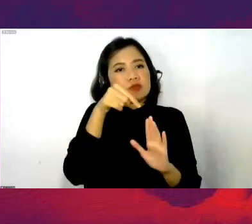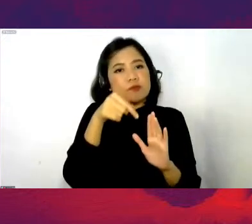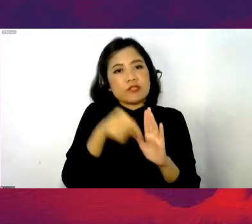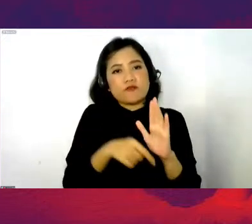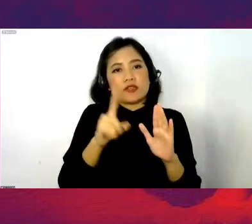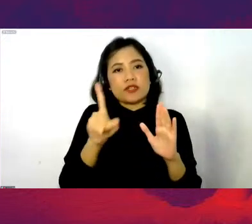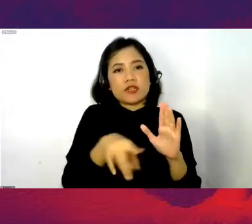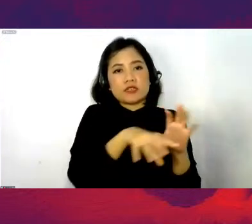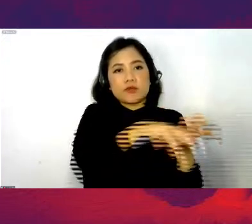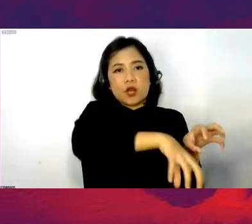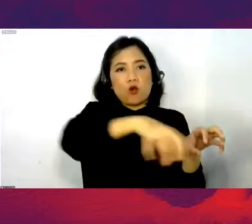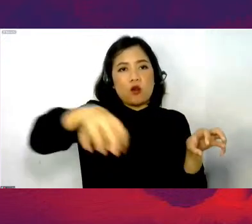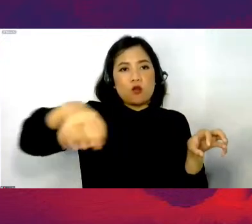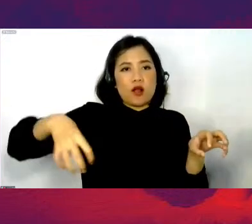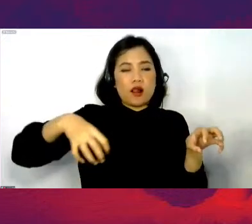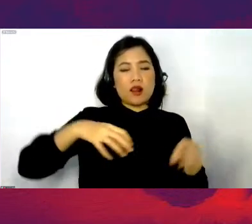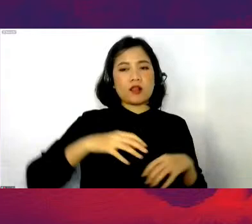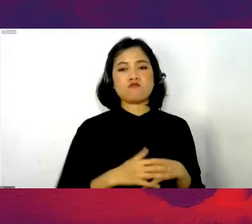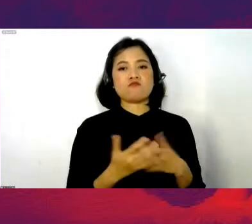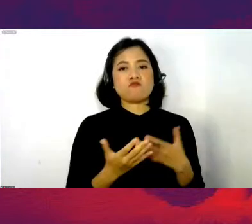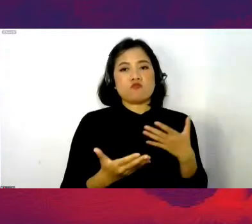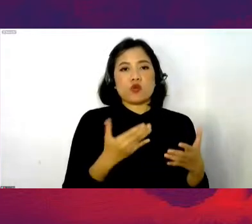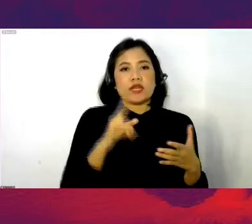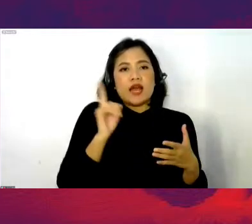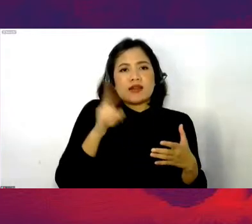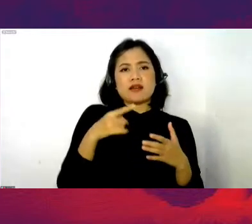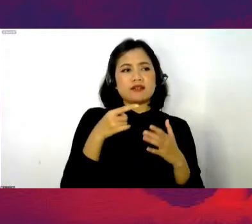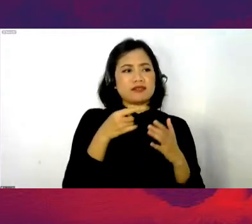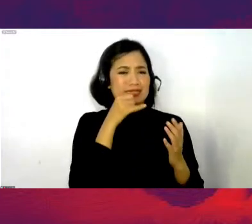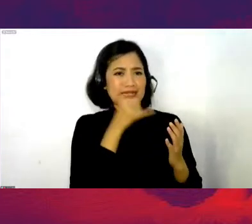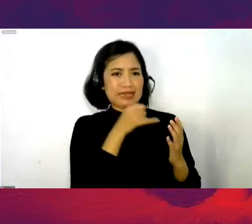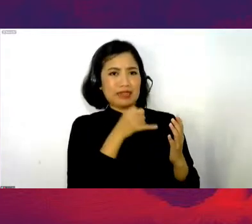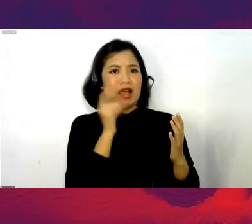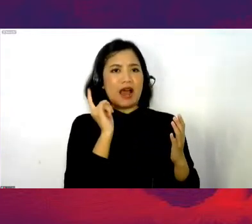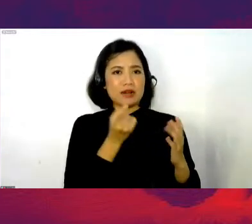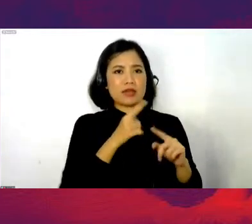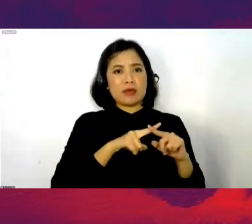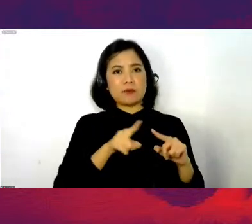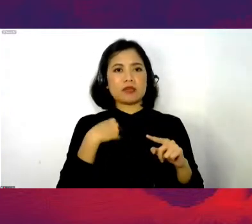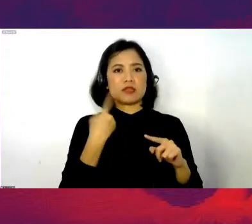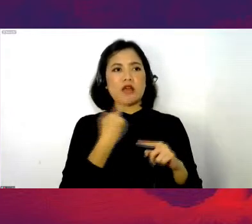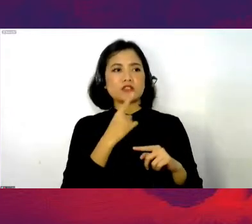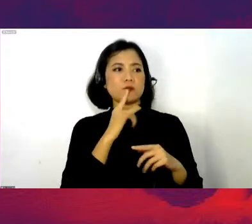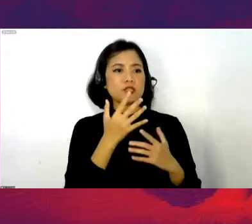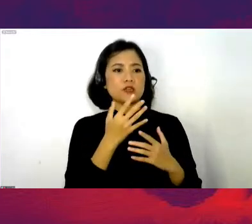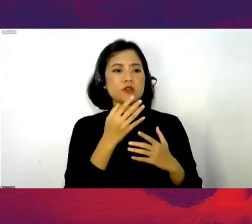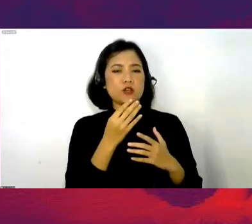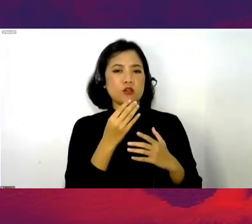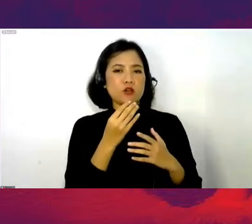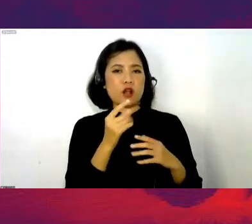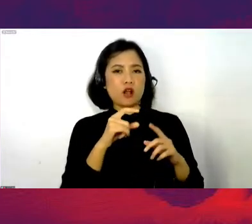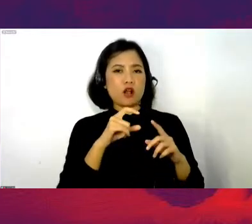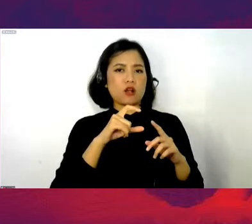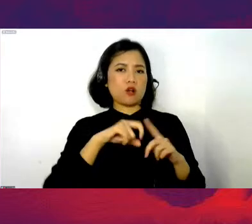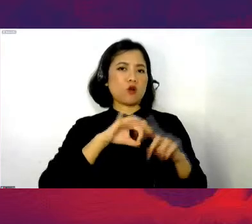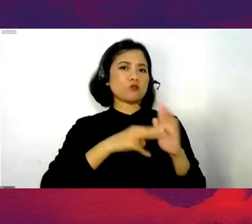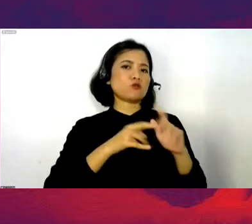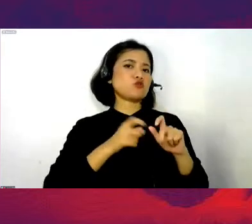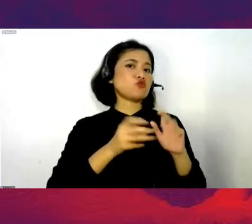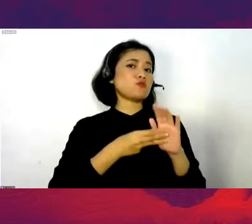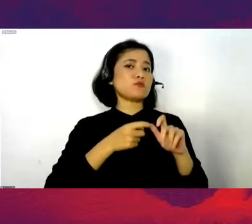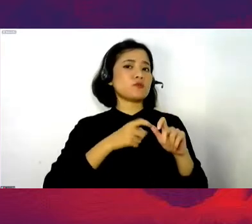optimism that Professor Foster already mentioned, very simple. But because of this multidimensionality, it's also make us very complex, especially for